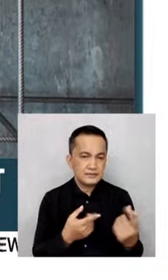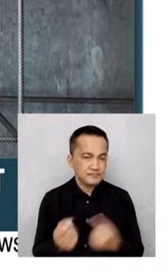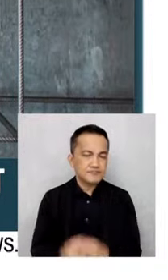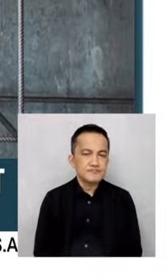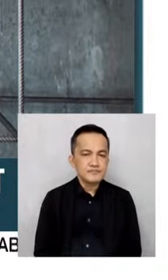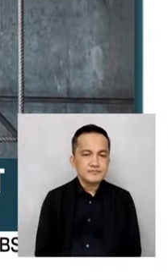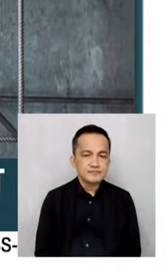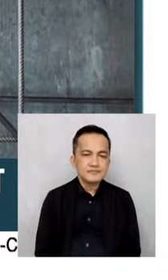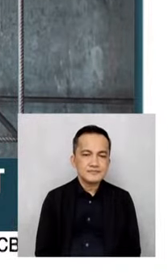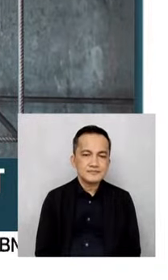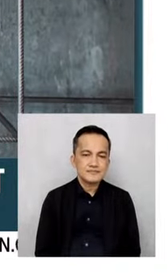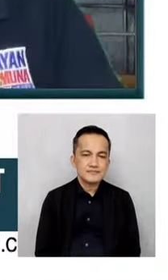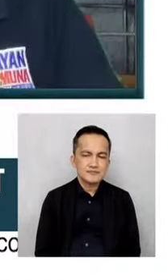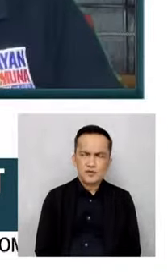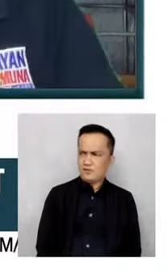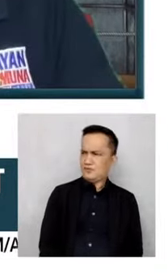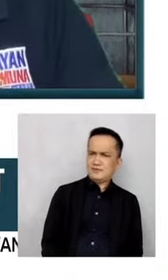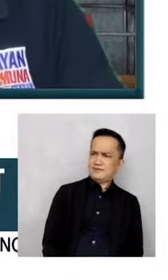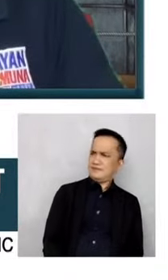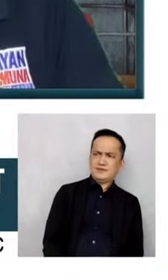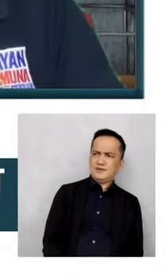Why is it easier said than done?